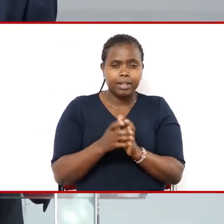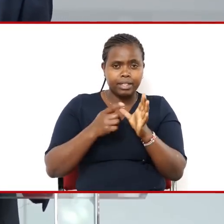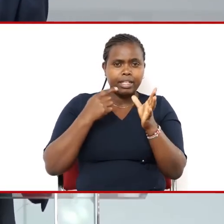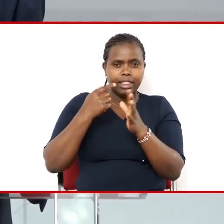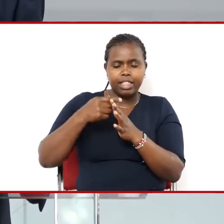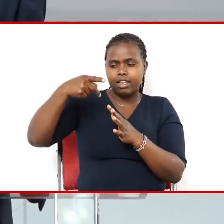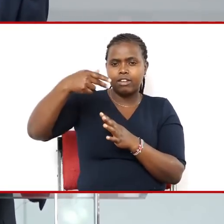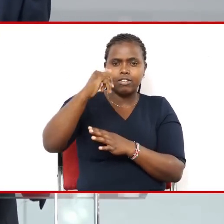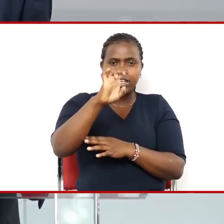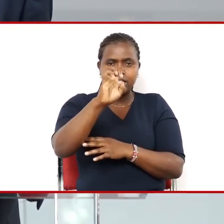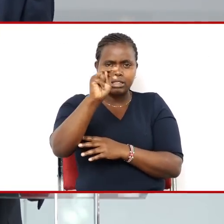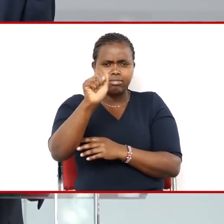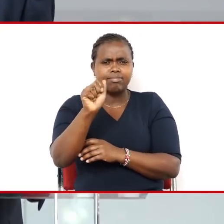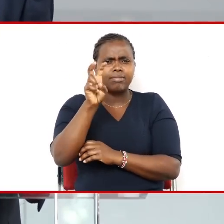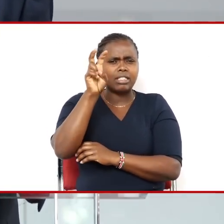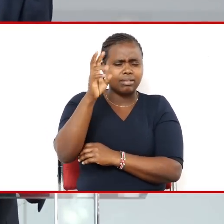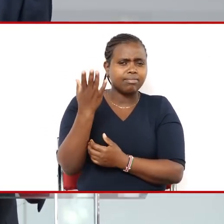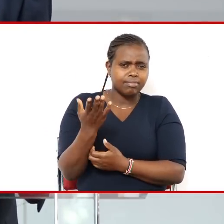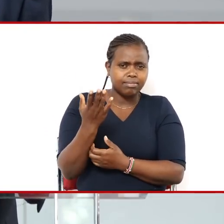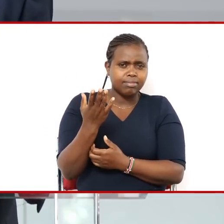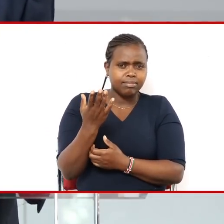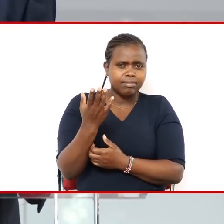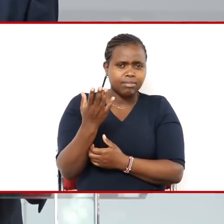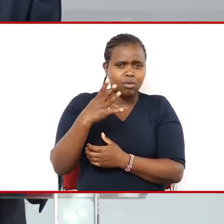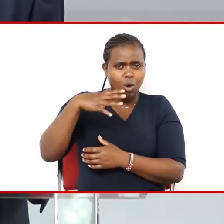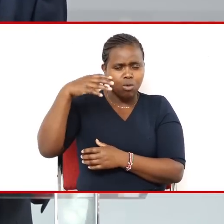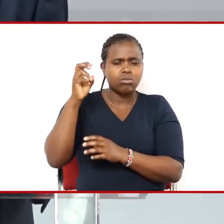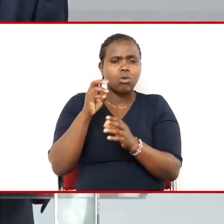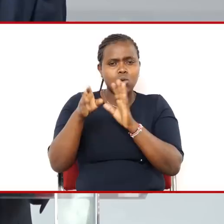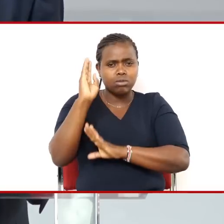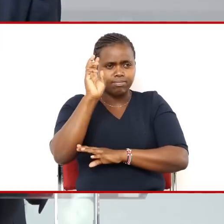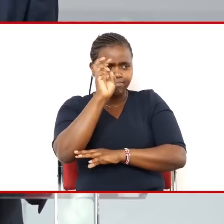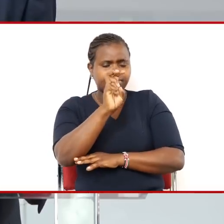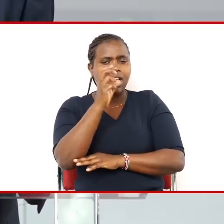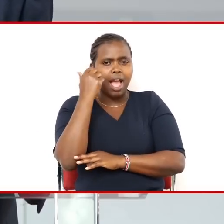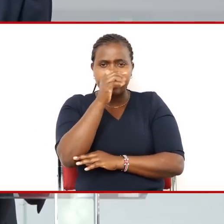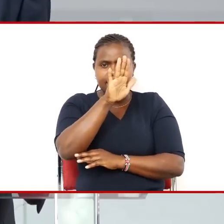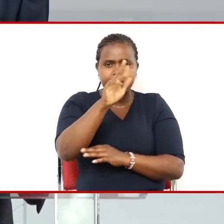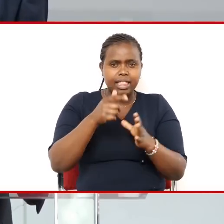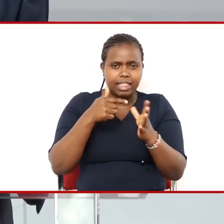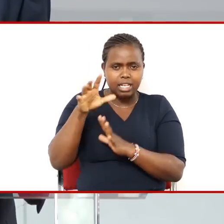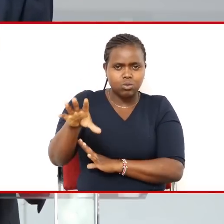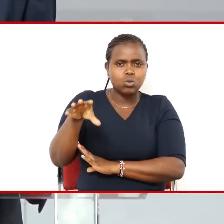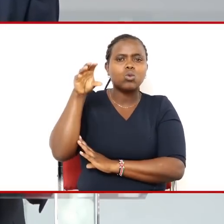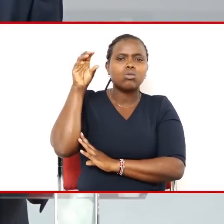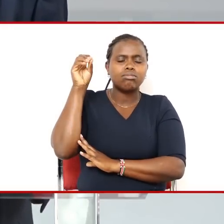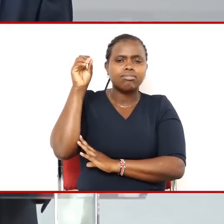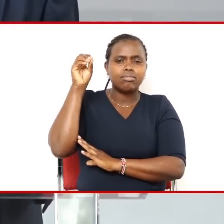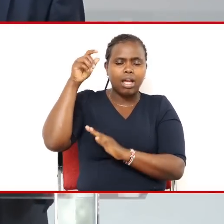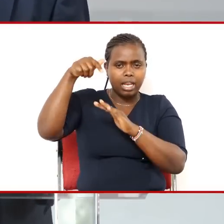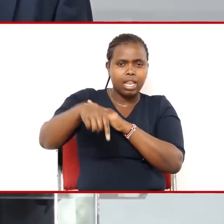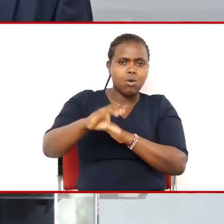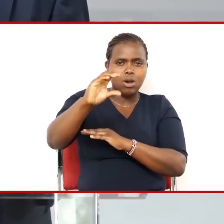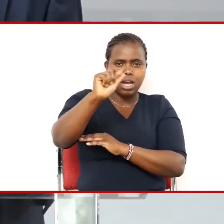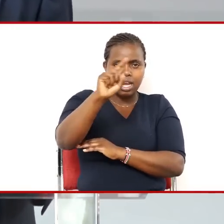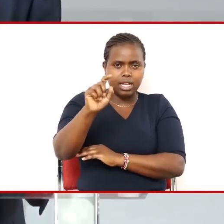Then the Philistines seized him, gouged out his eyes, and took him down to